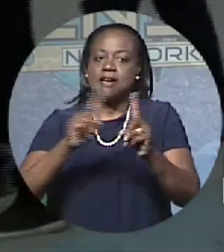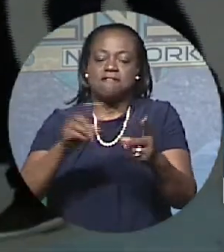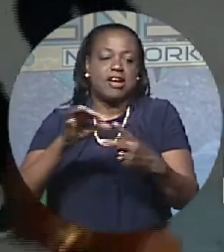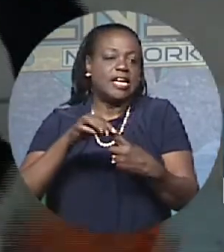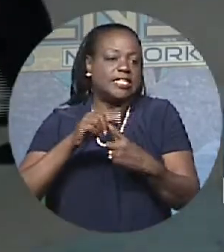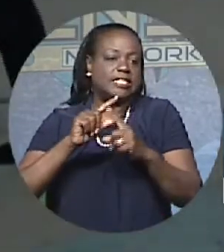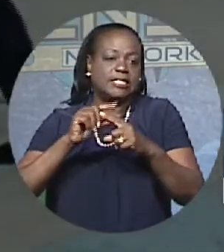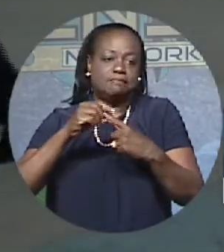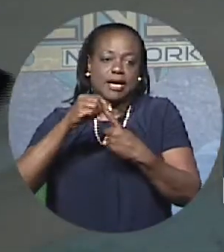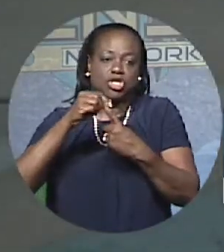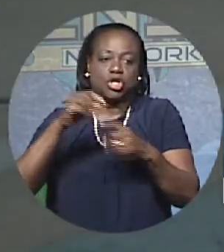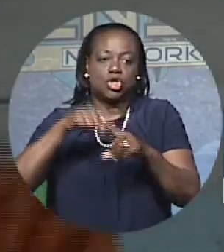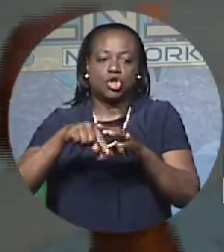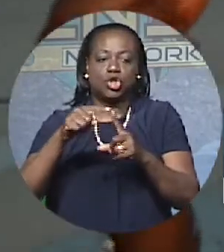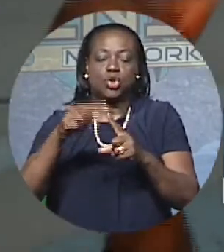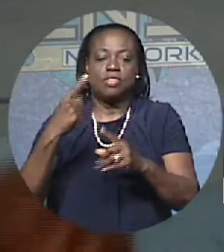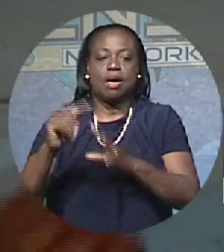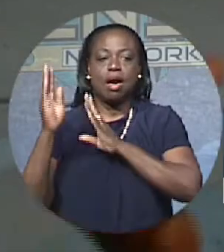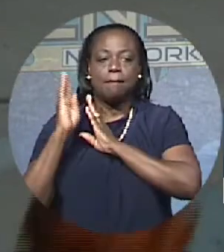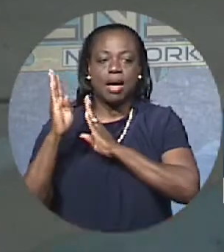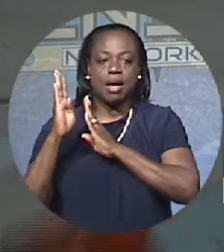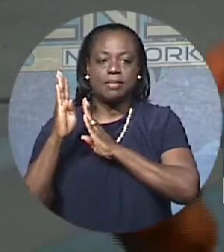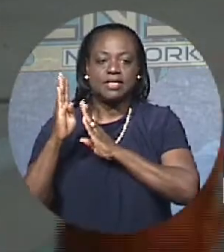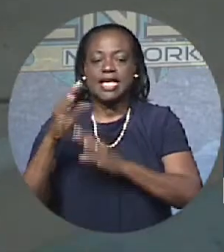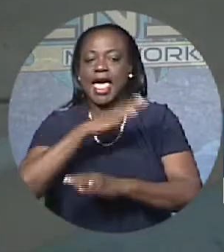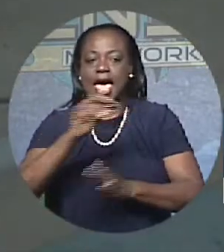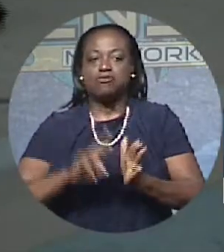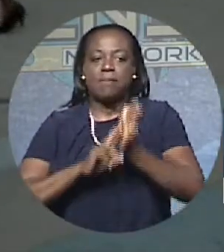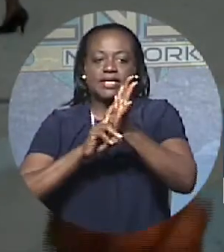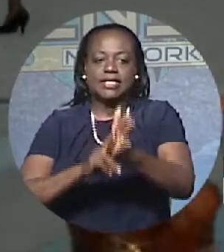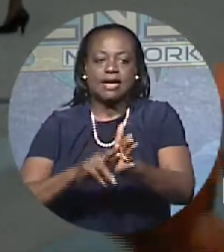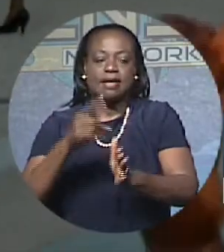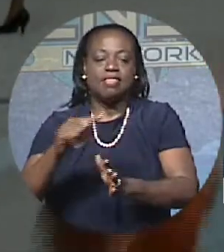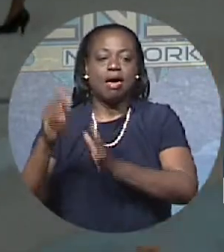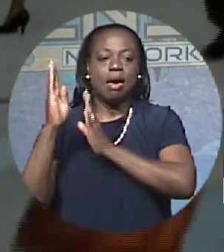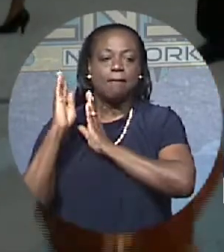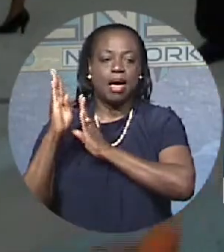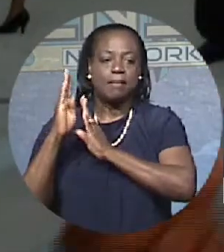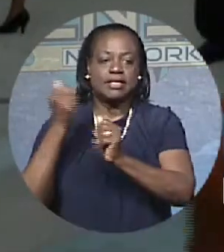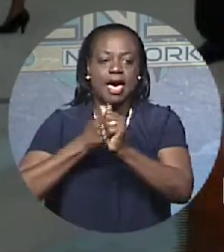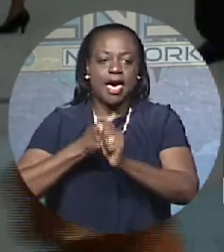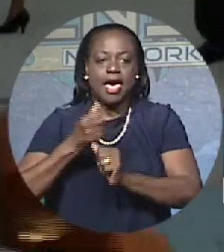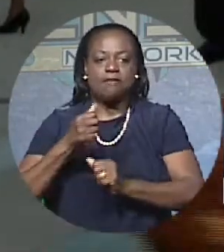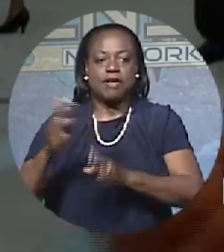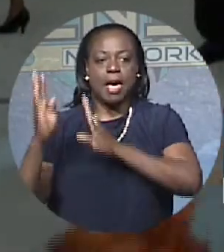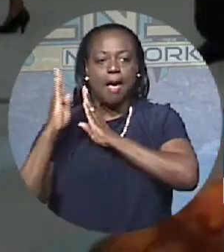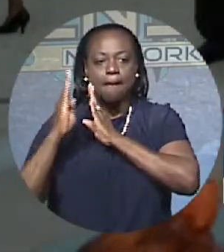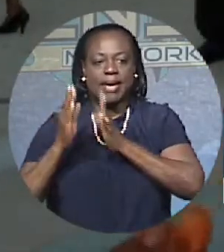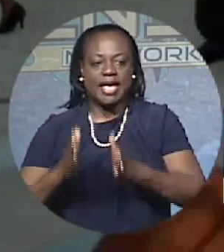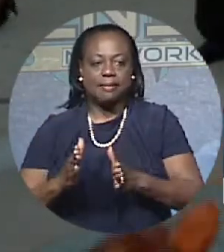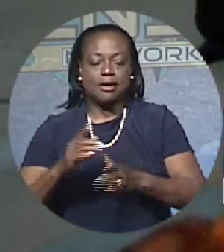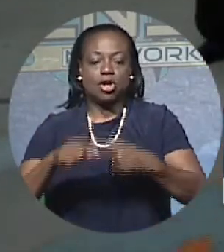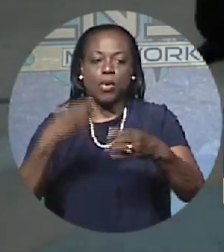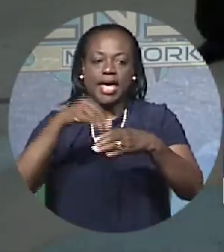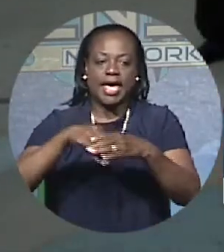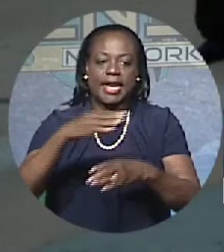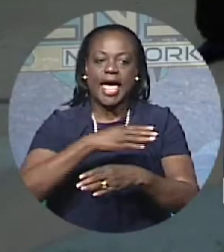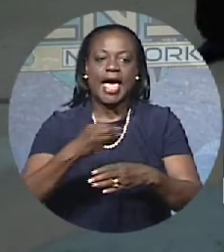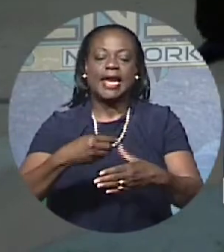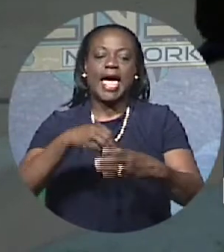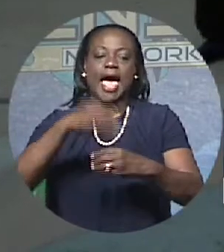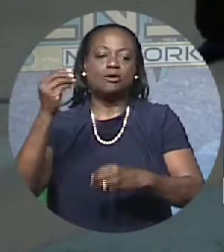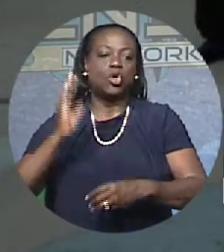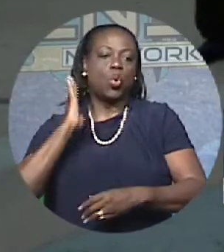so unique to the Bahamas, and they are so representative of the Bahamas that I think every Bahamian going into and out of that terminal is going to be very,